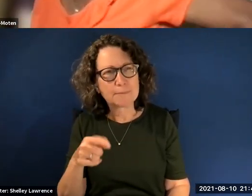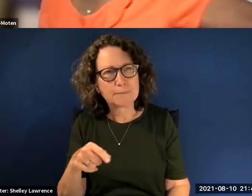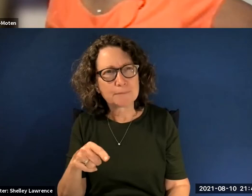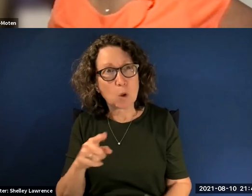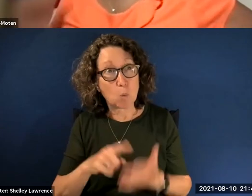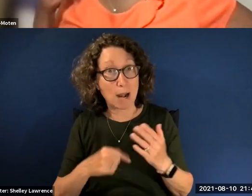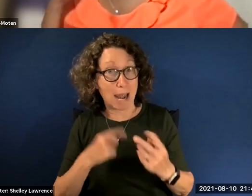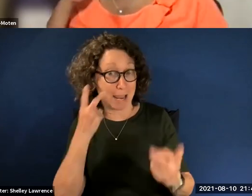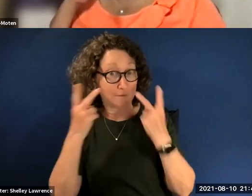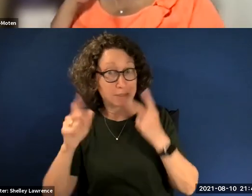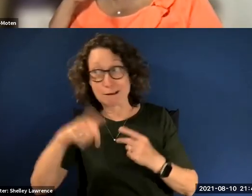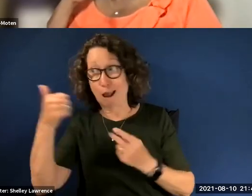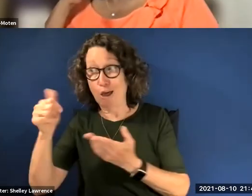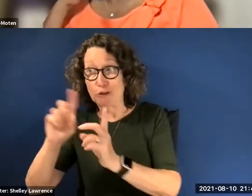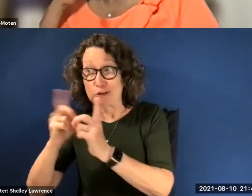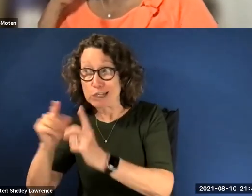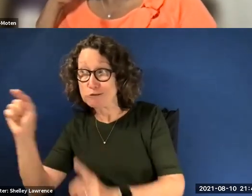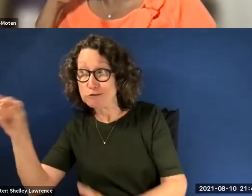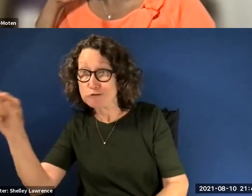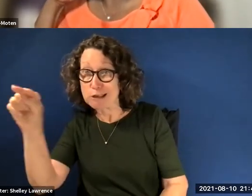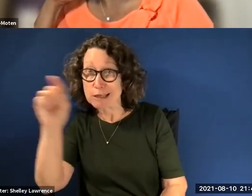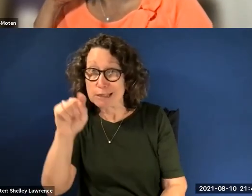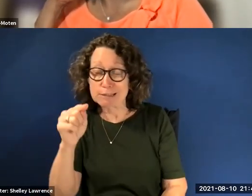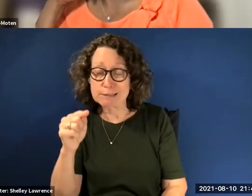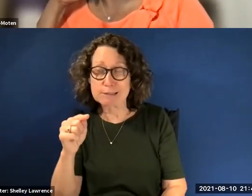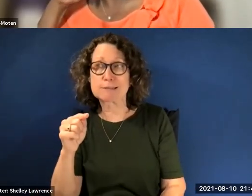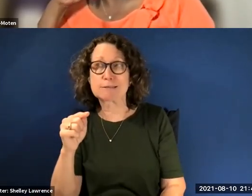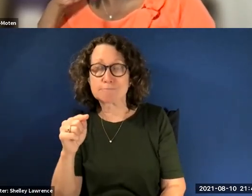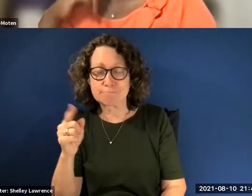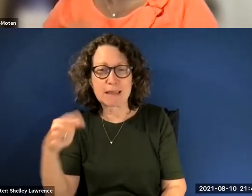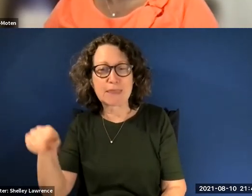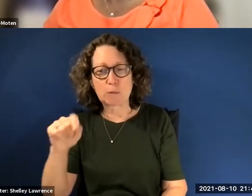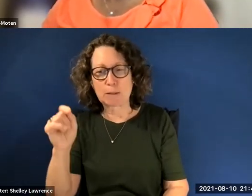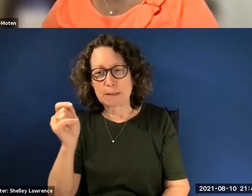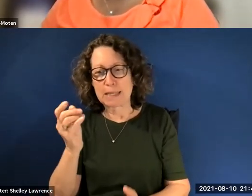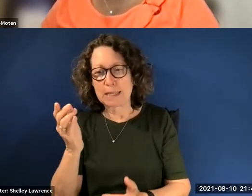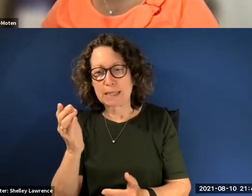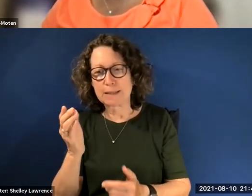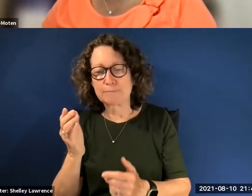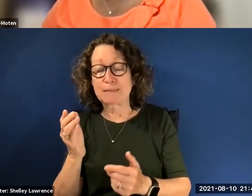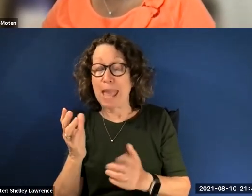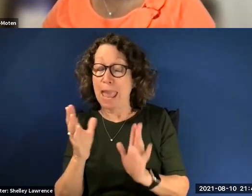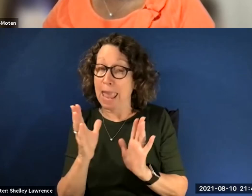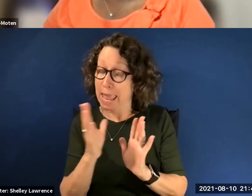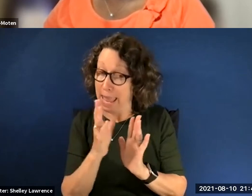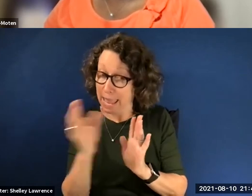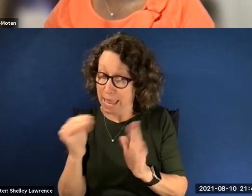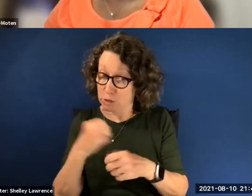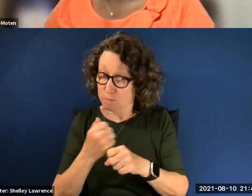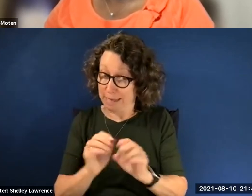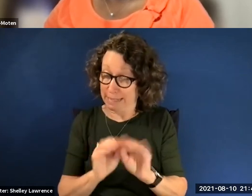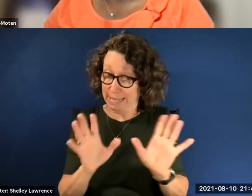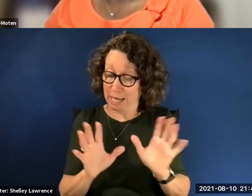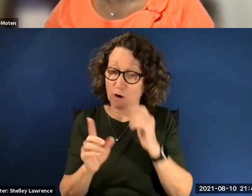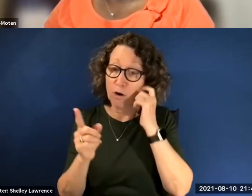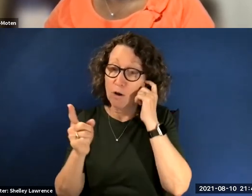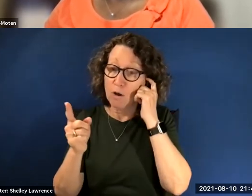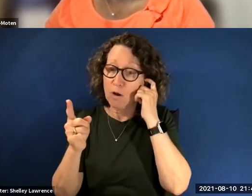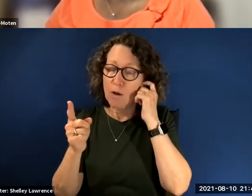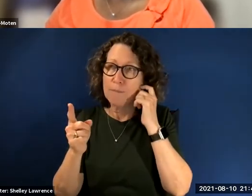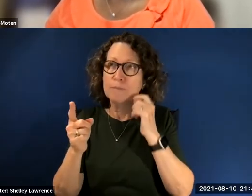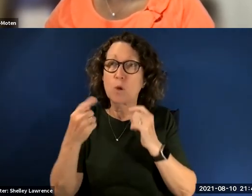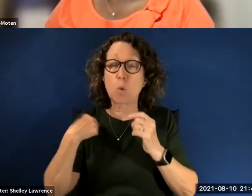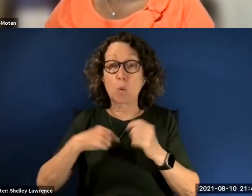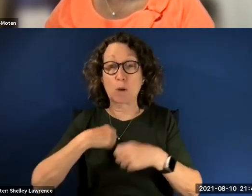What I've seen in other districts is that there will be, and just to clarify, those when